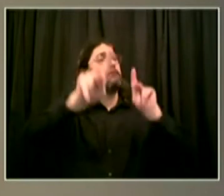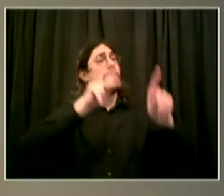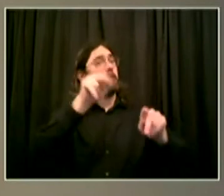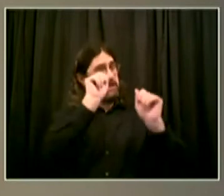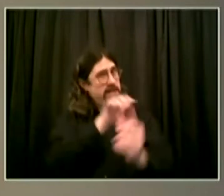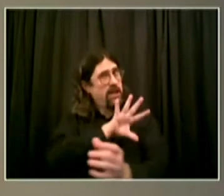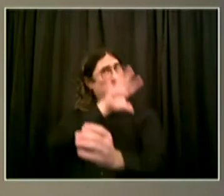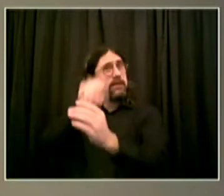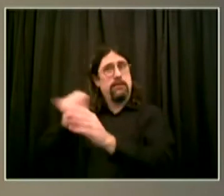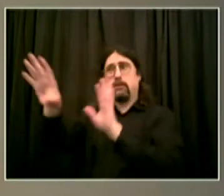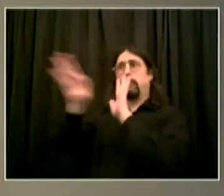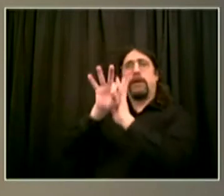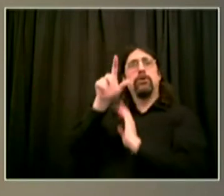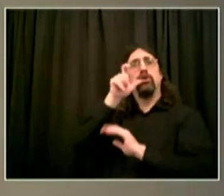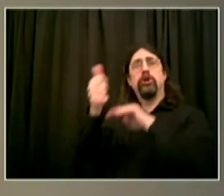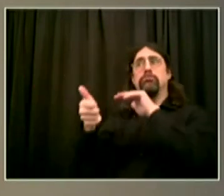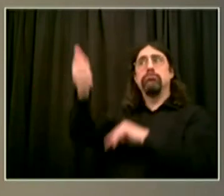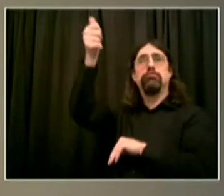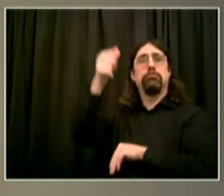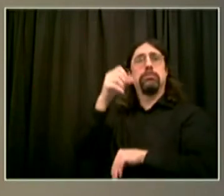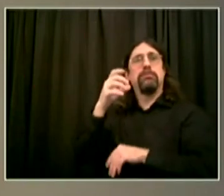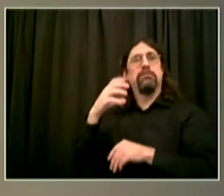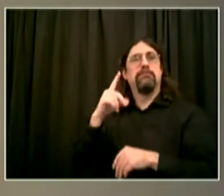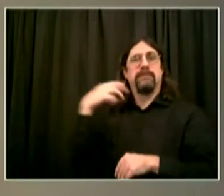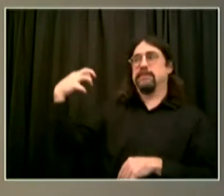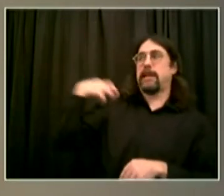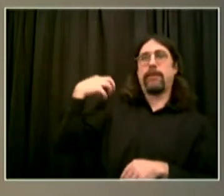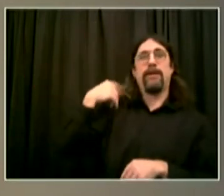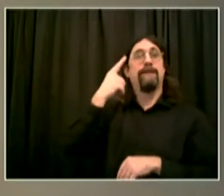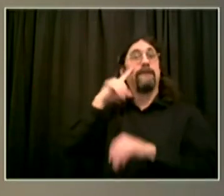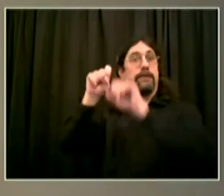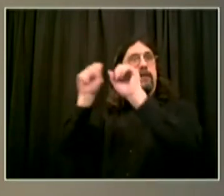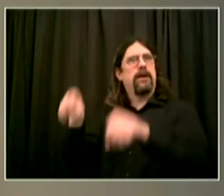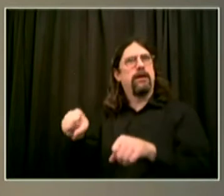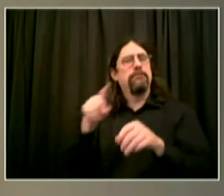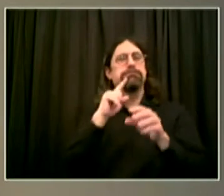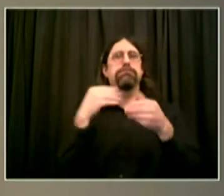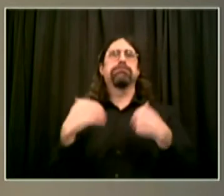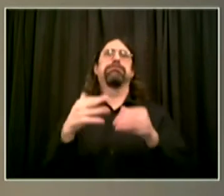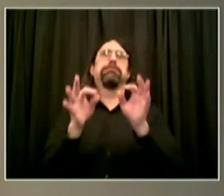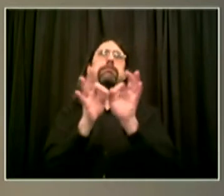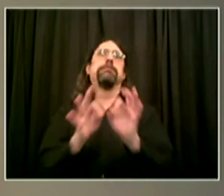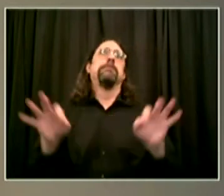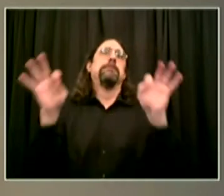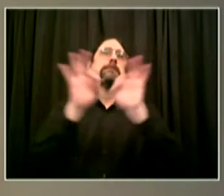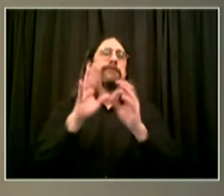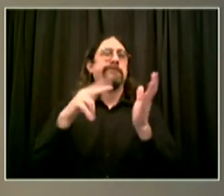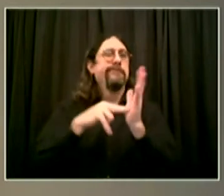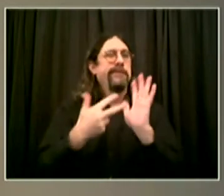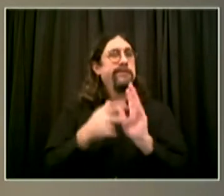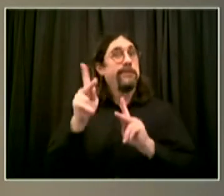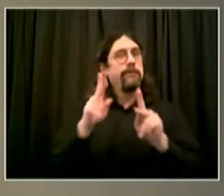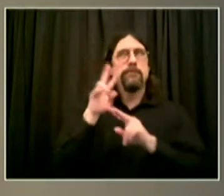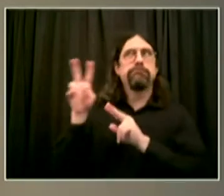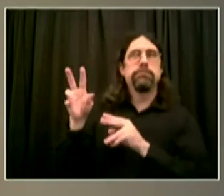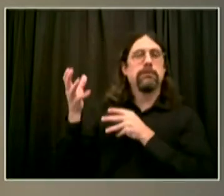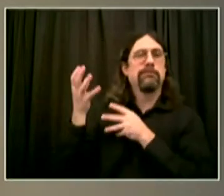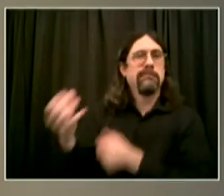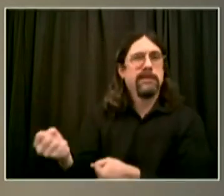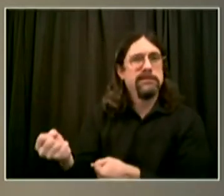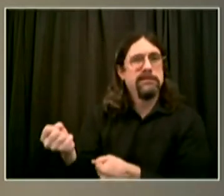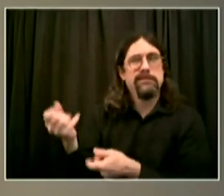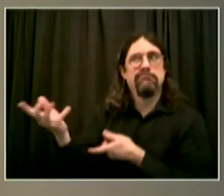and accountability of officers to New Yorkers, especially in communities that have been over-policed and racialized for